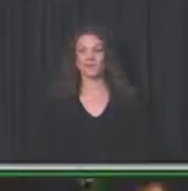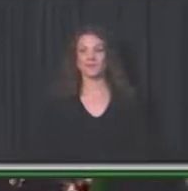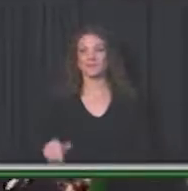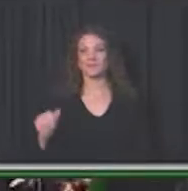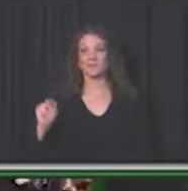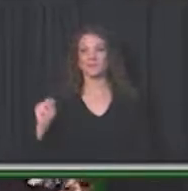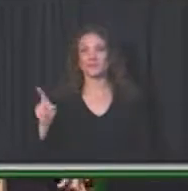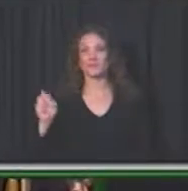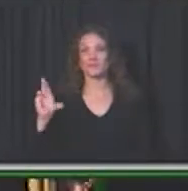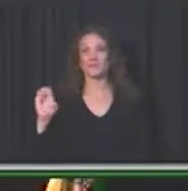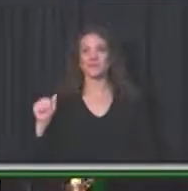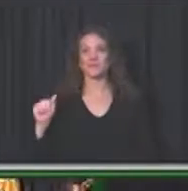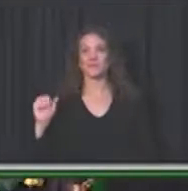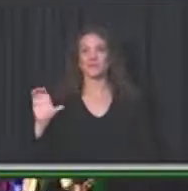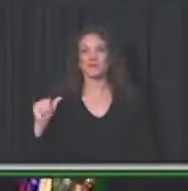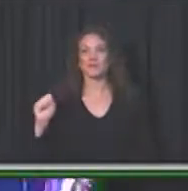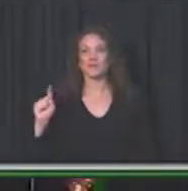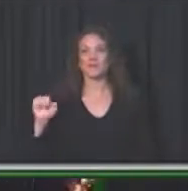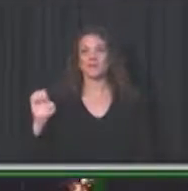Andrea Victoria Castelli.